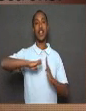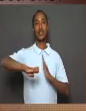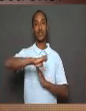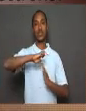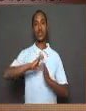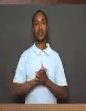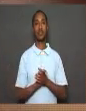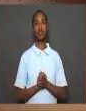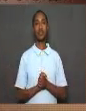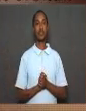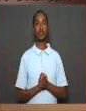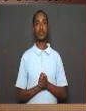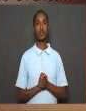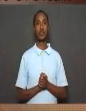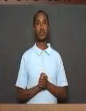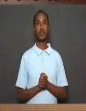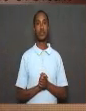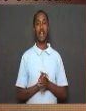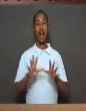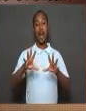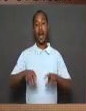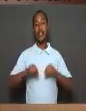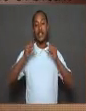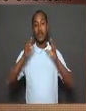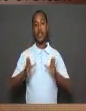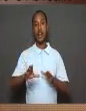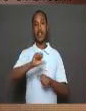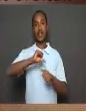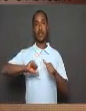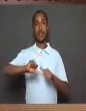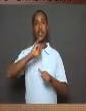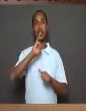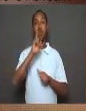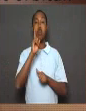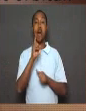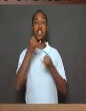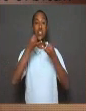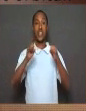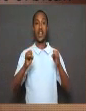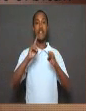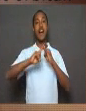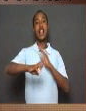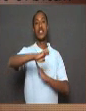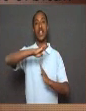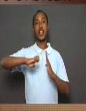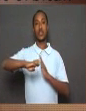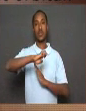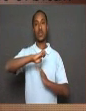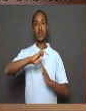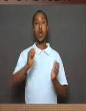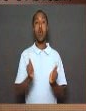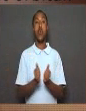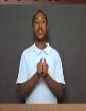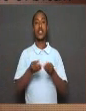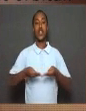electrons. An acceptor atom is one that shares valence electrons with